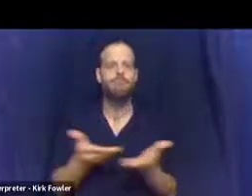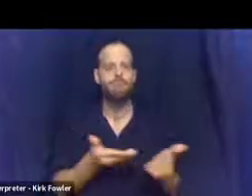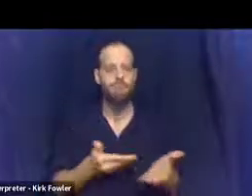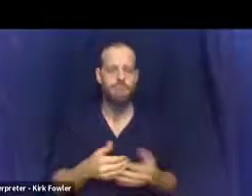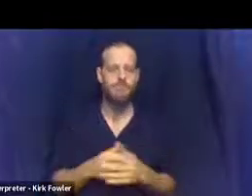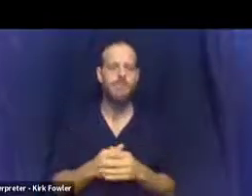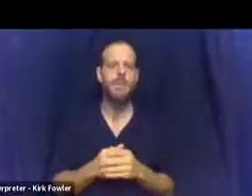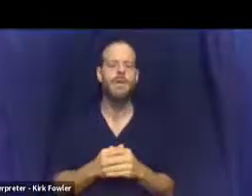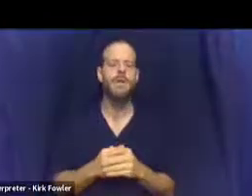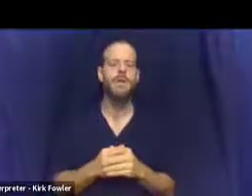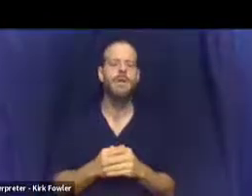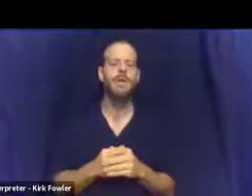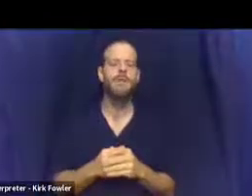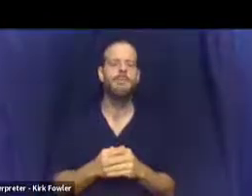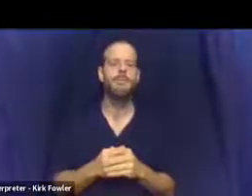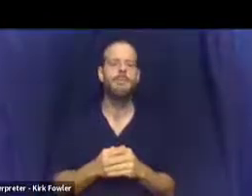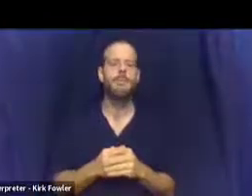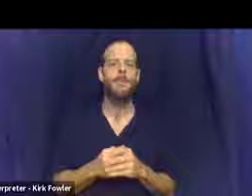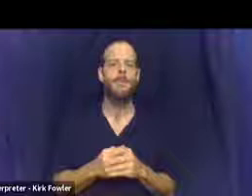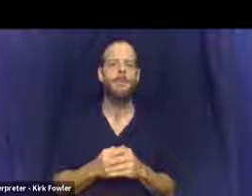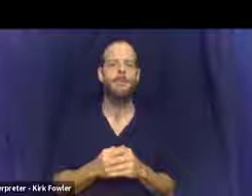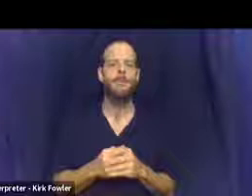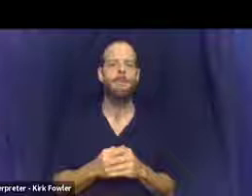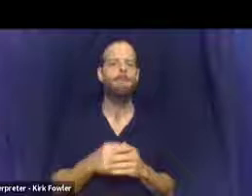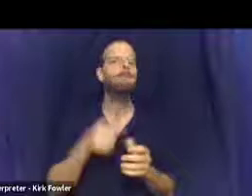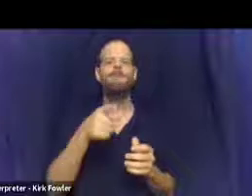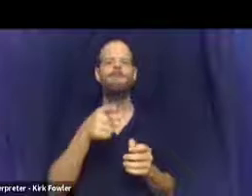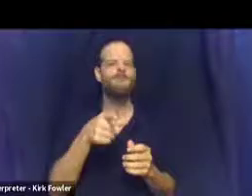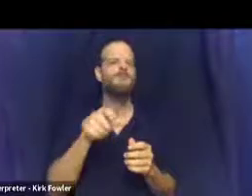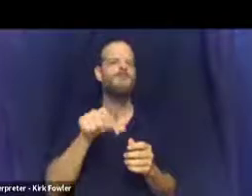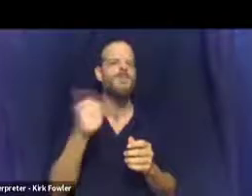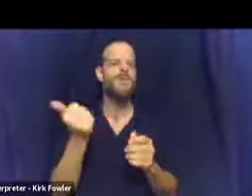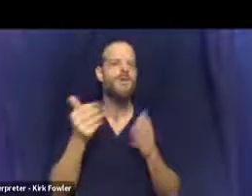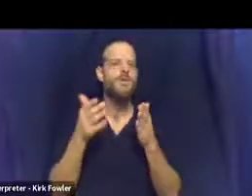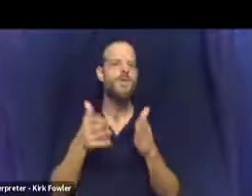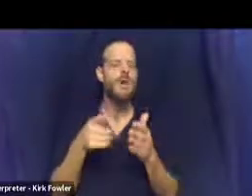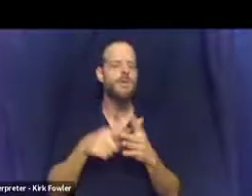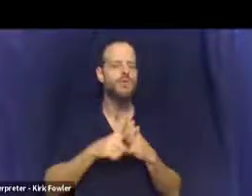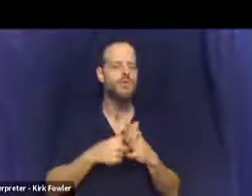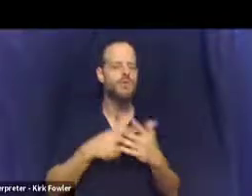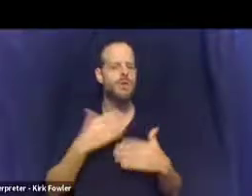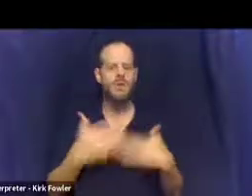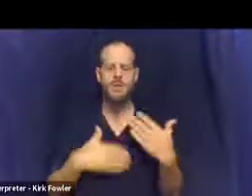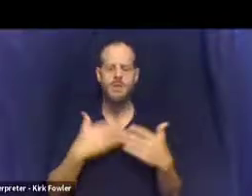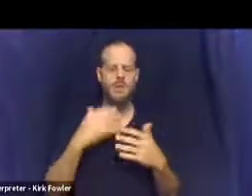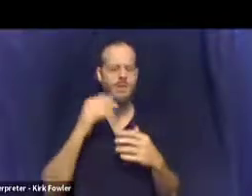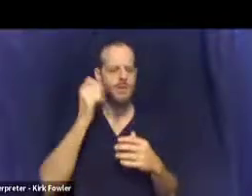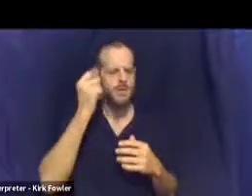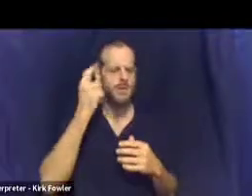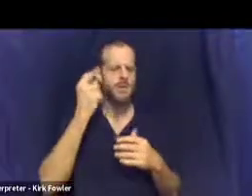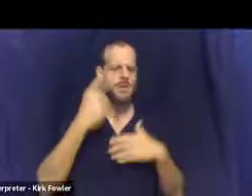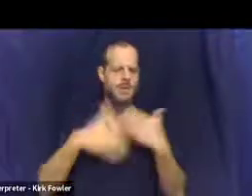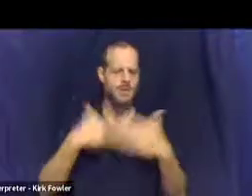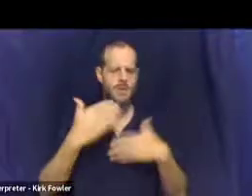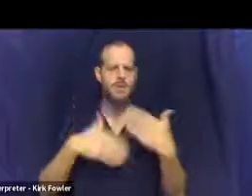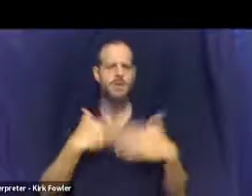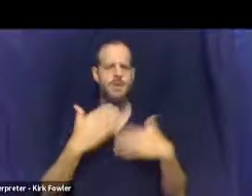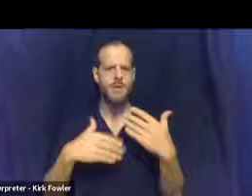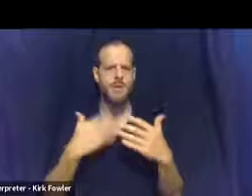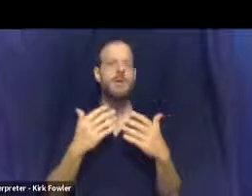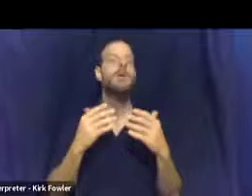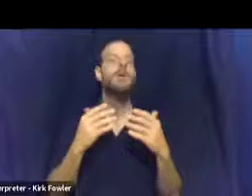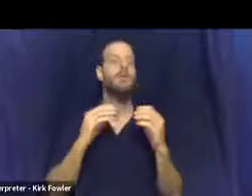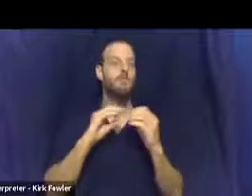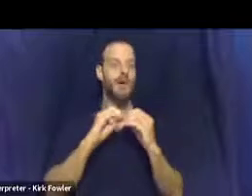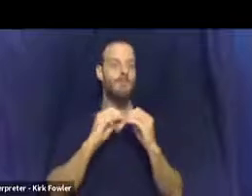needs it. But just another way that once he started to build that meaning that we could start taking these things on the go for